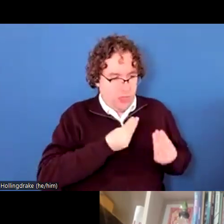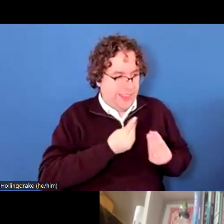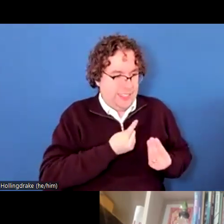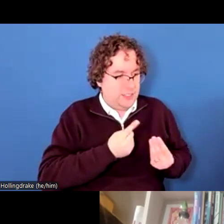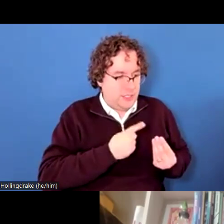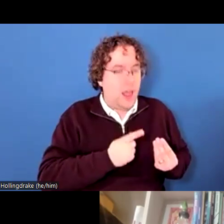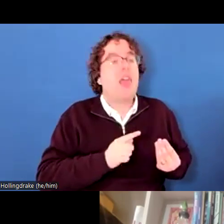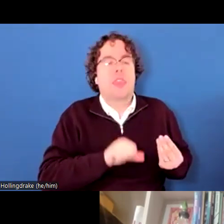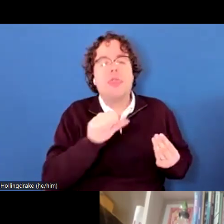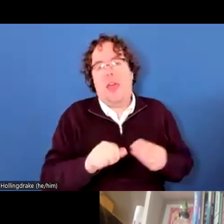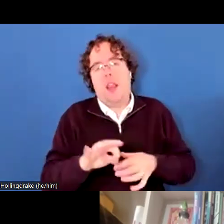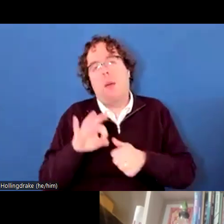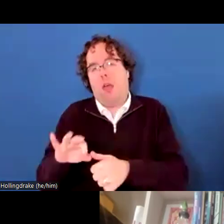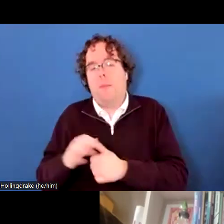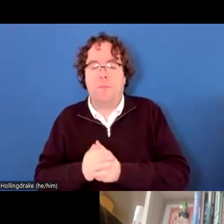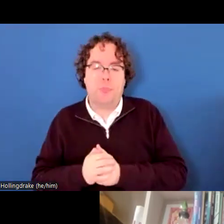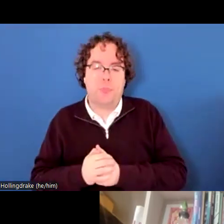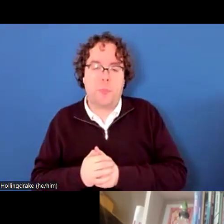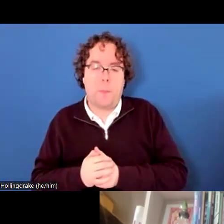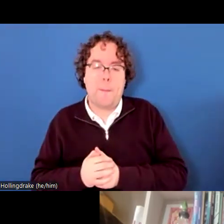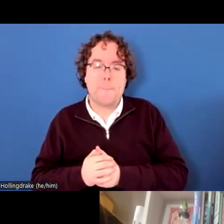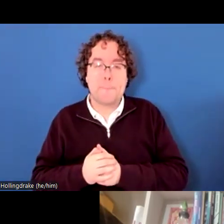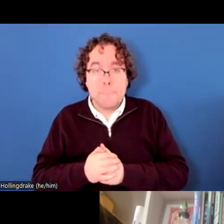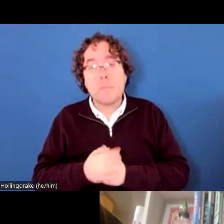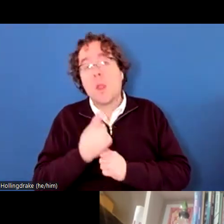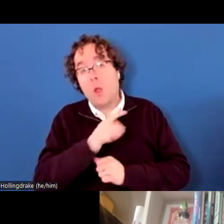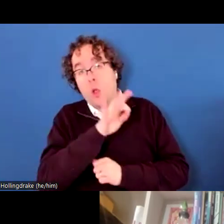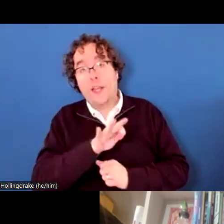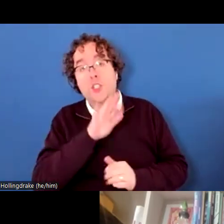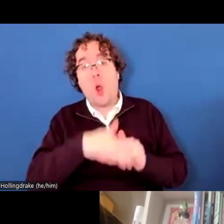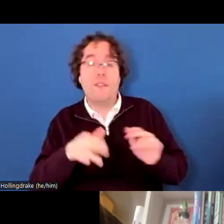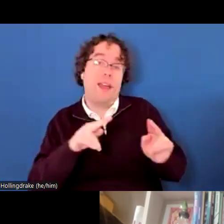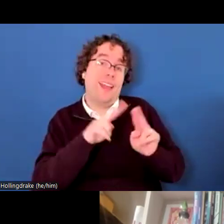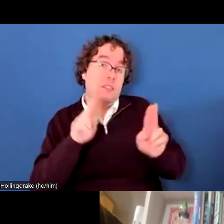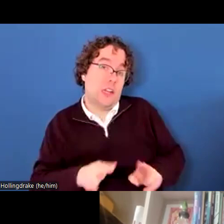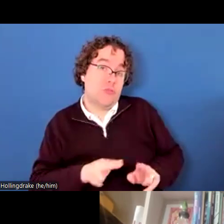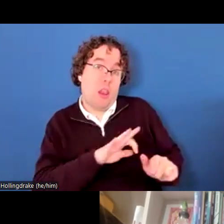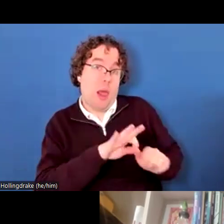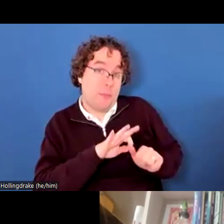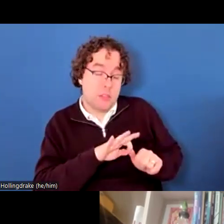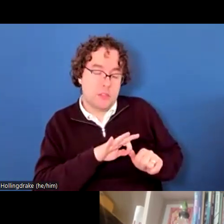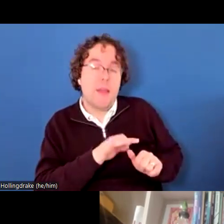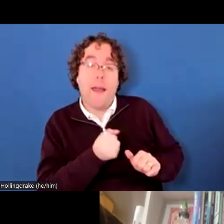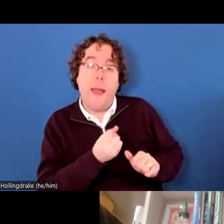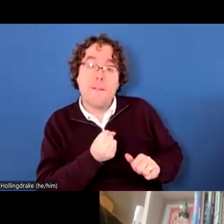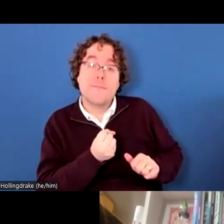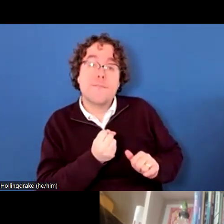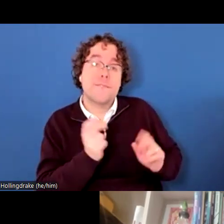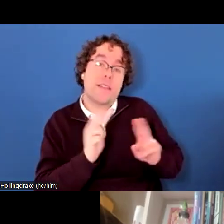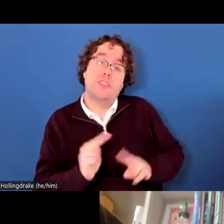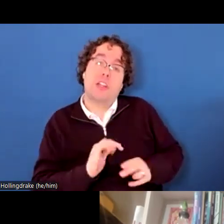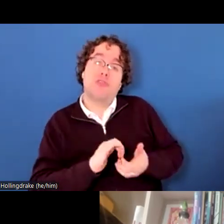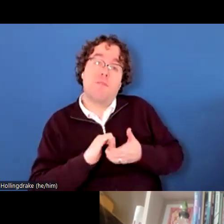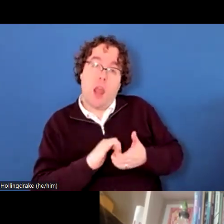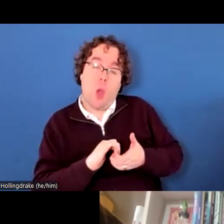We had a question relating to international applicants. We do have international fellows, but